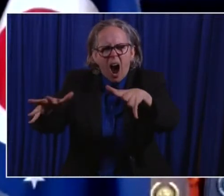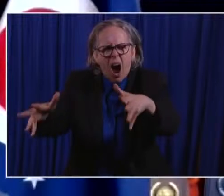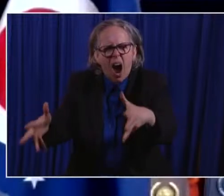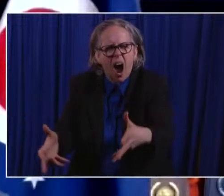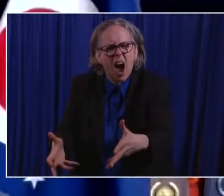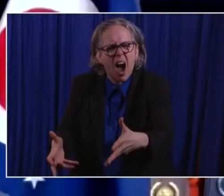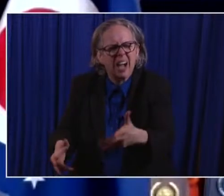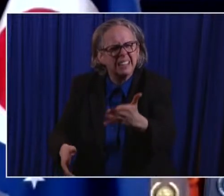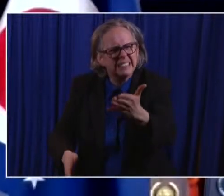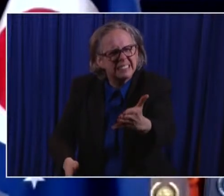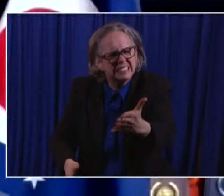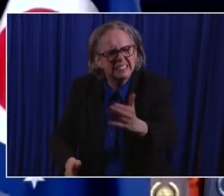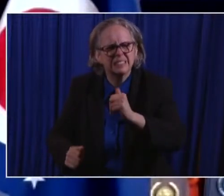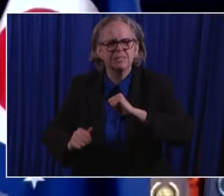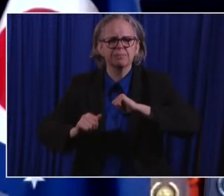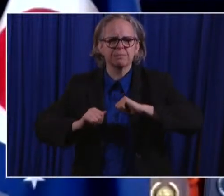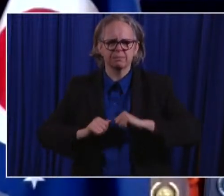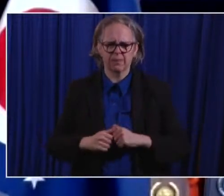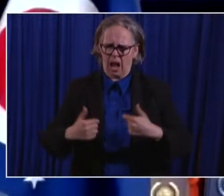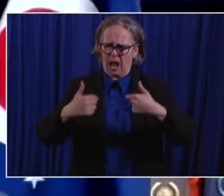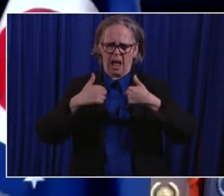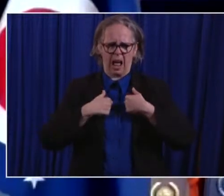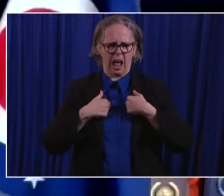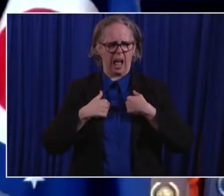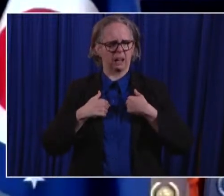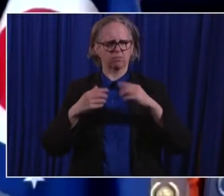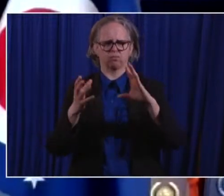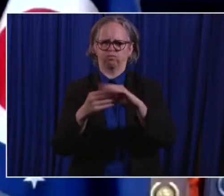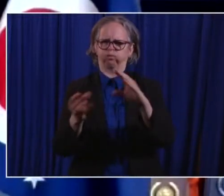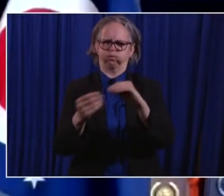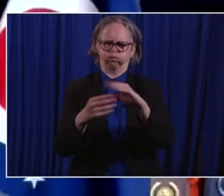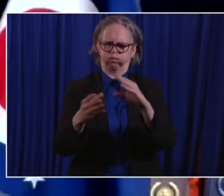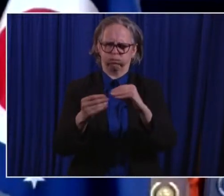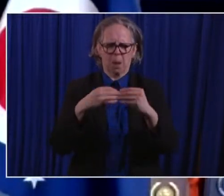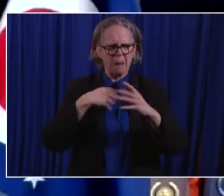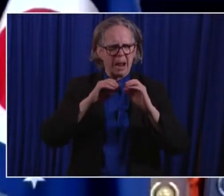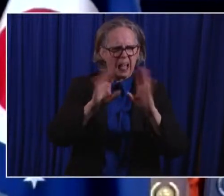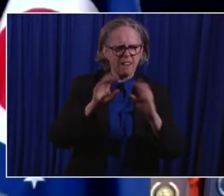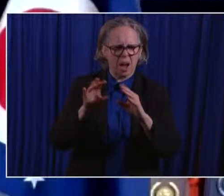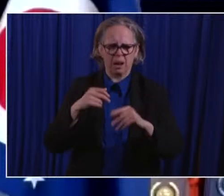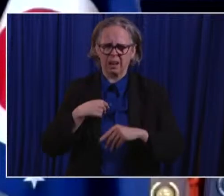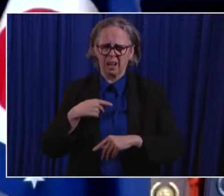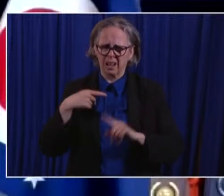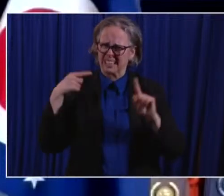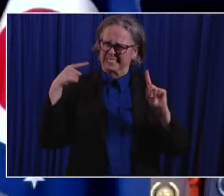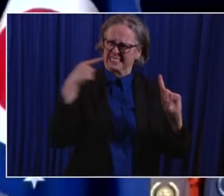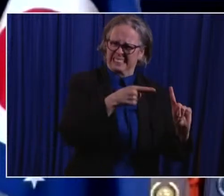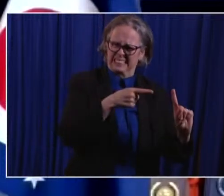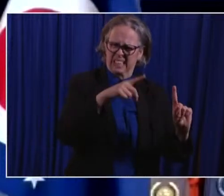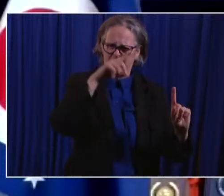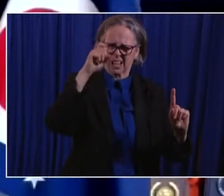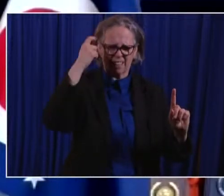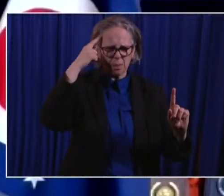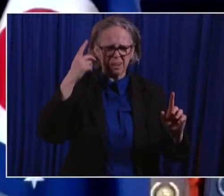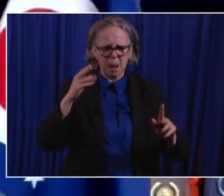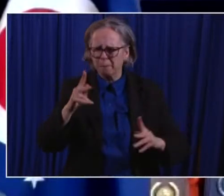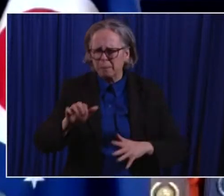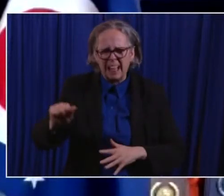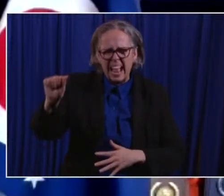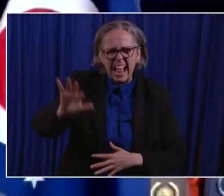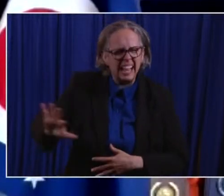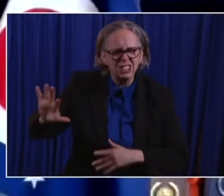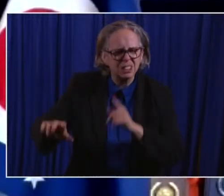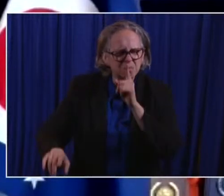that my comments were focused on the Chinese Communist Party and the actions of their government, and that I joined